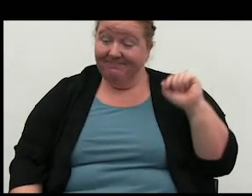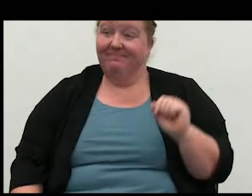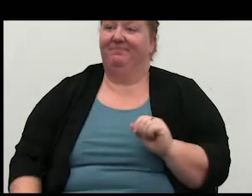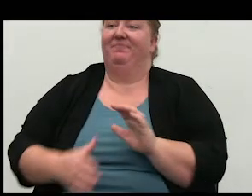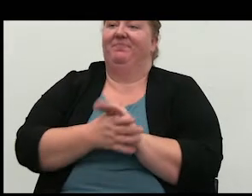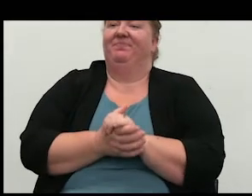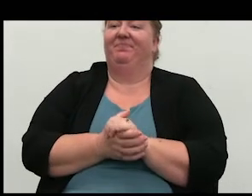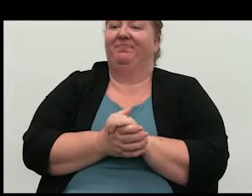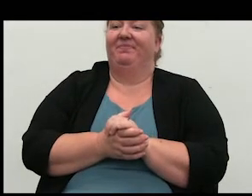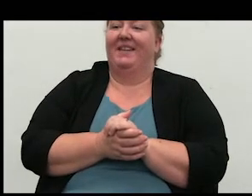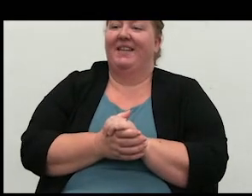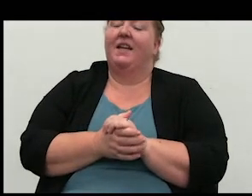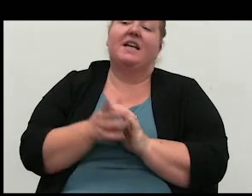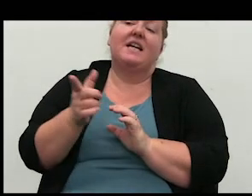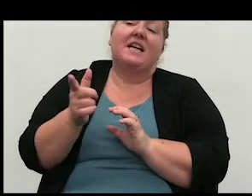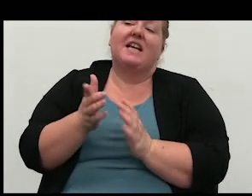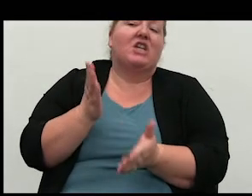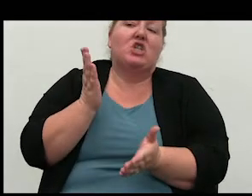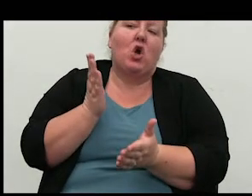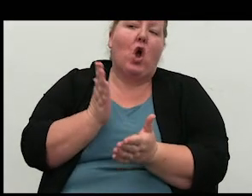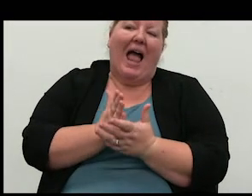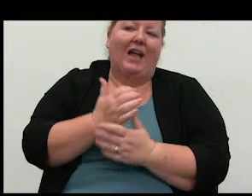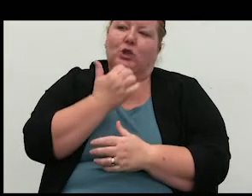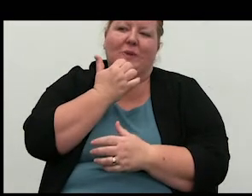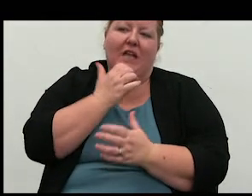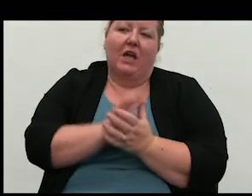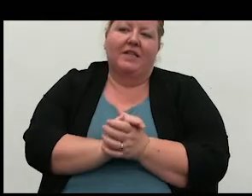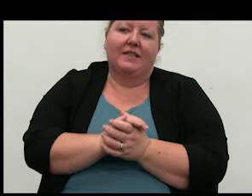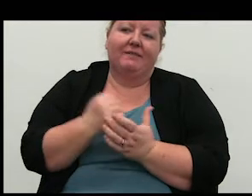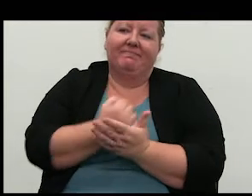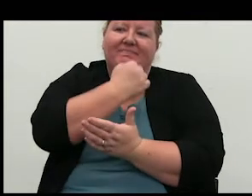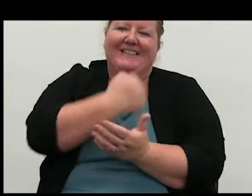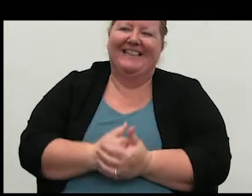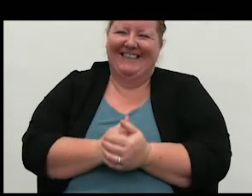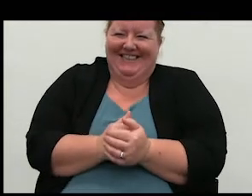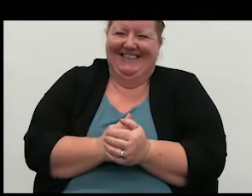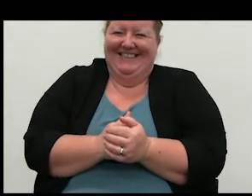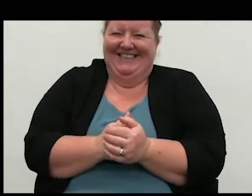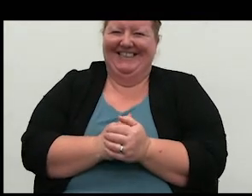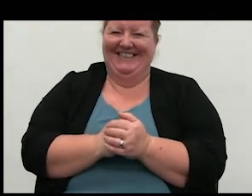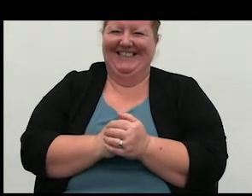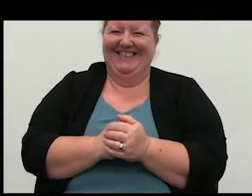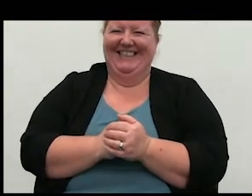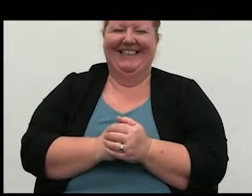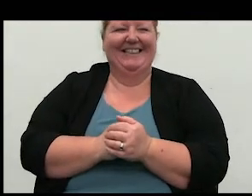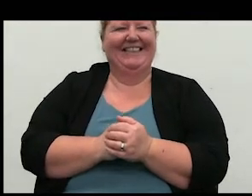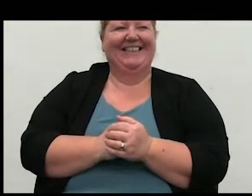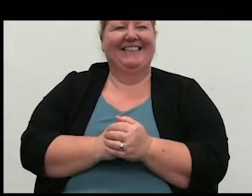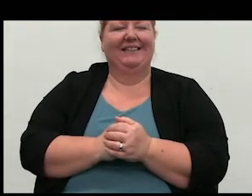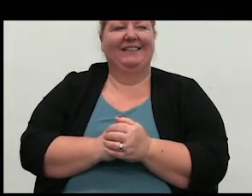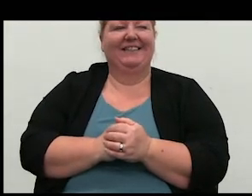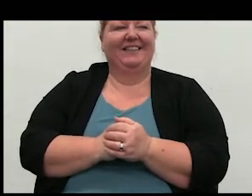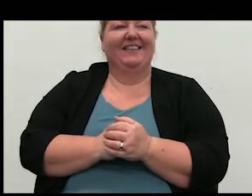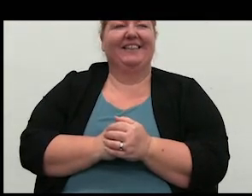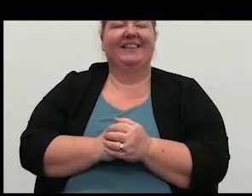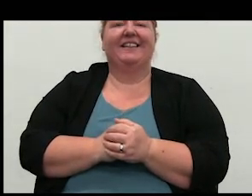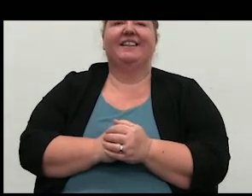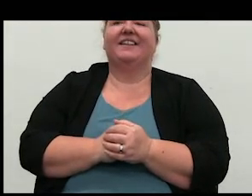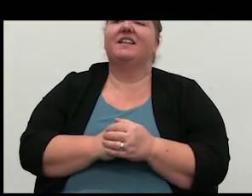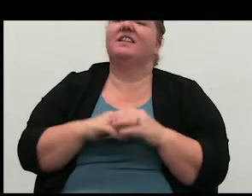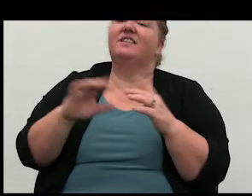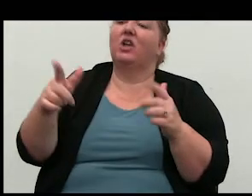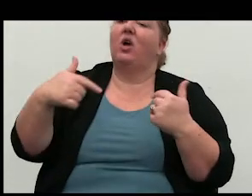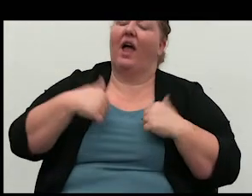Not actual science. Sadly. So I spoke to Professor Paul Matthews, and I'd already